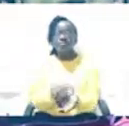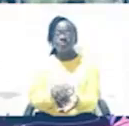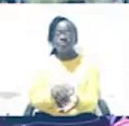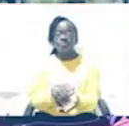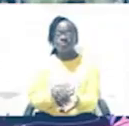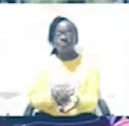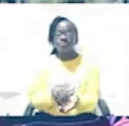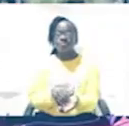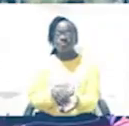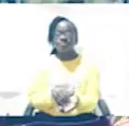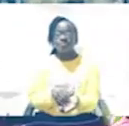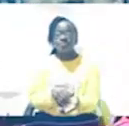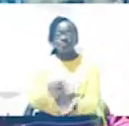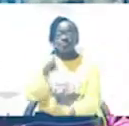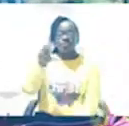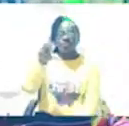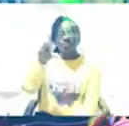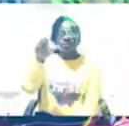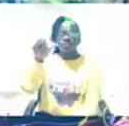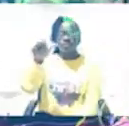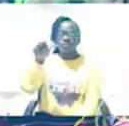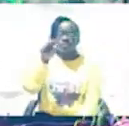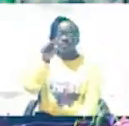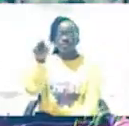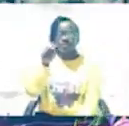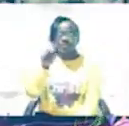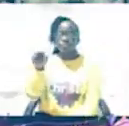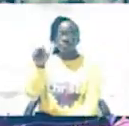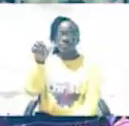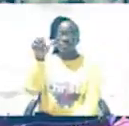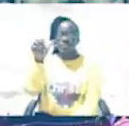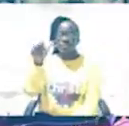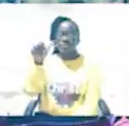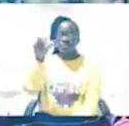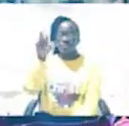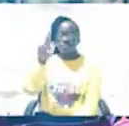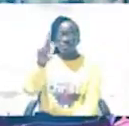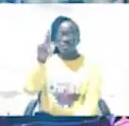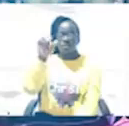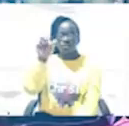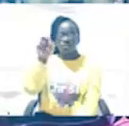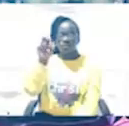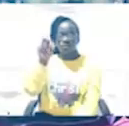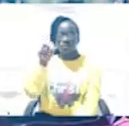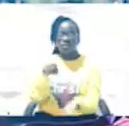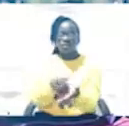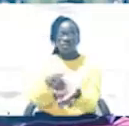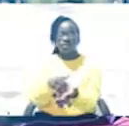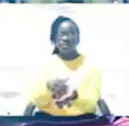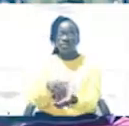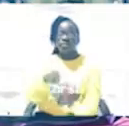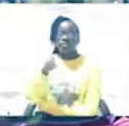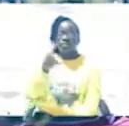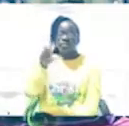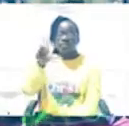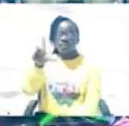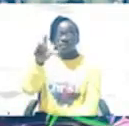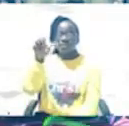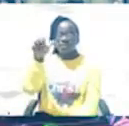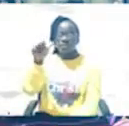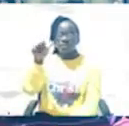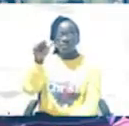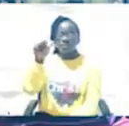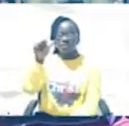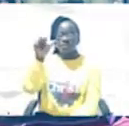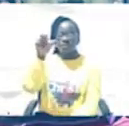This is the actual theme for this meeting. When is our Yishemu in the botai and Kasa? So when I say Lazarus, say he shall